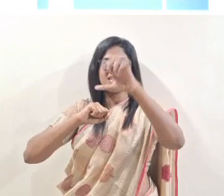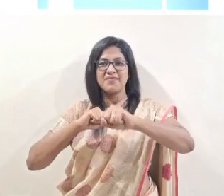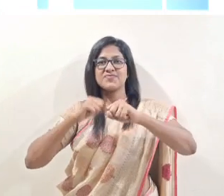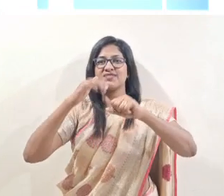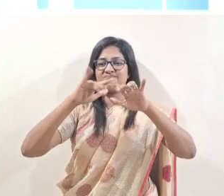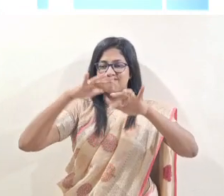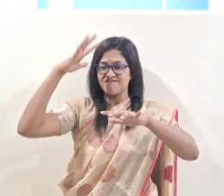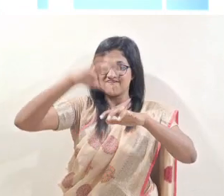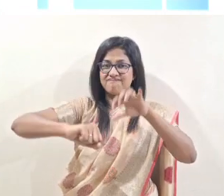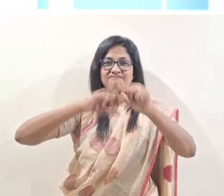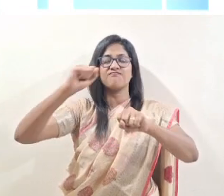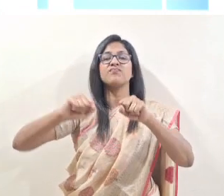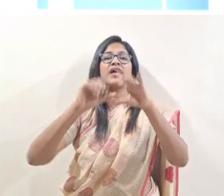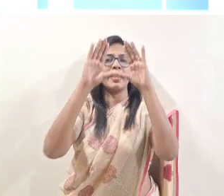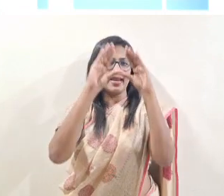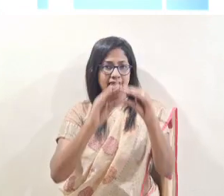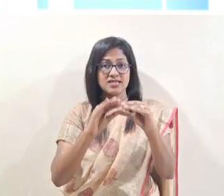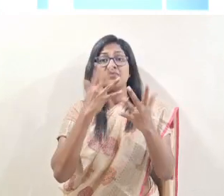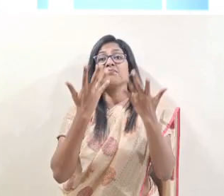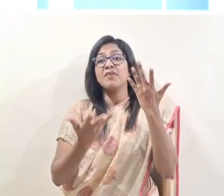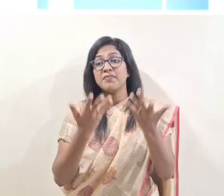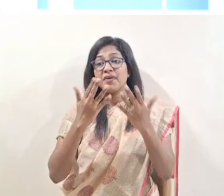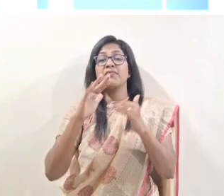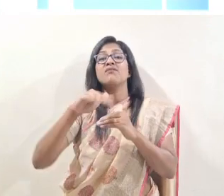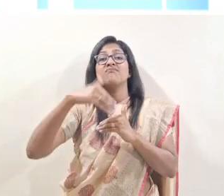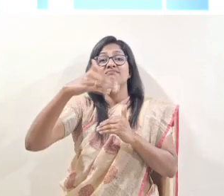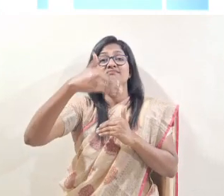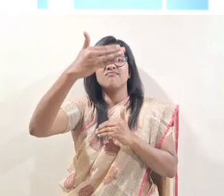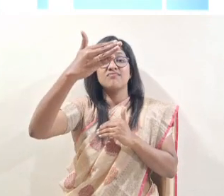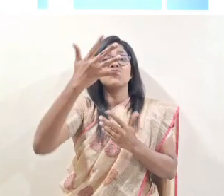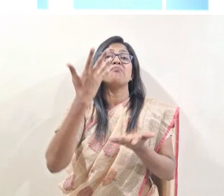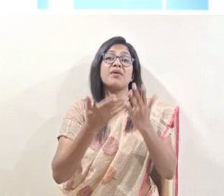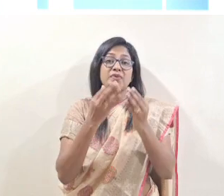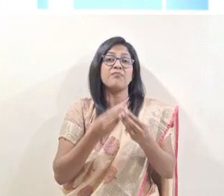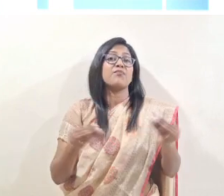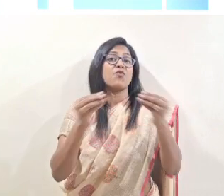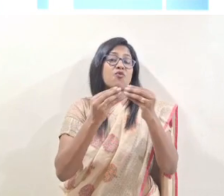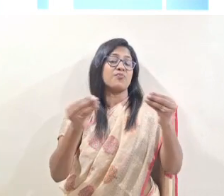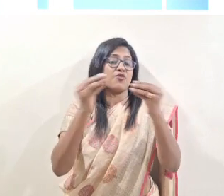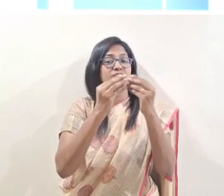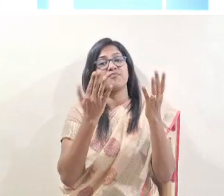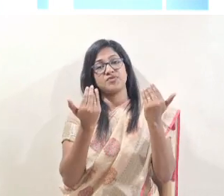things are moving, you would see more and more of them.